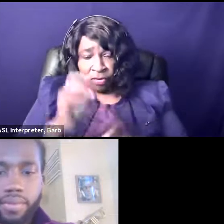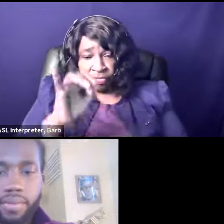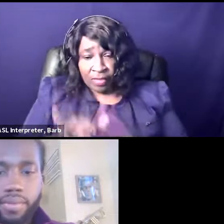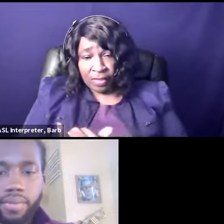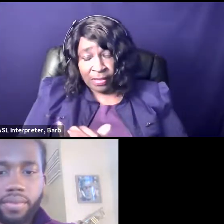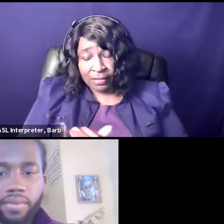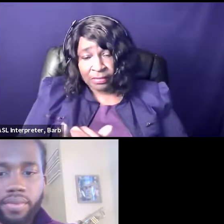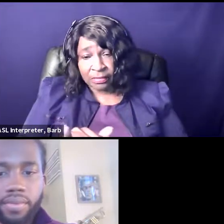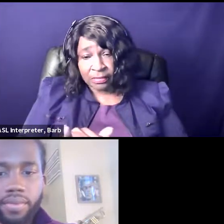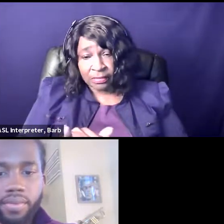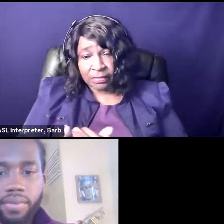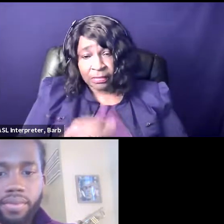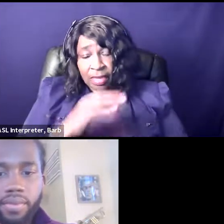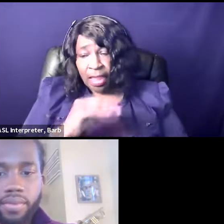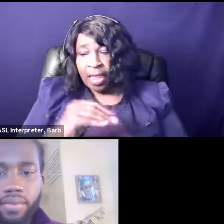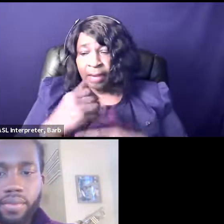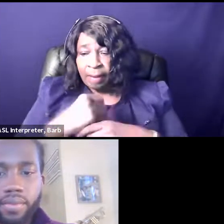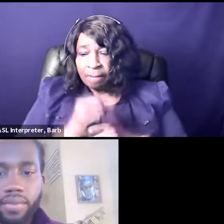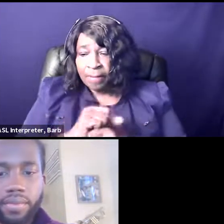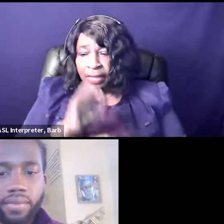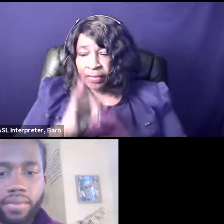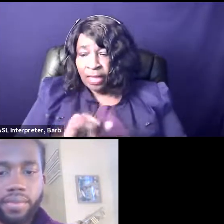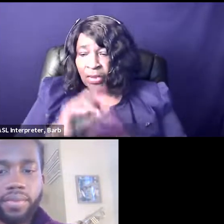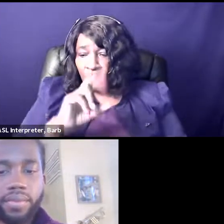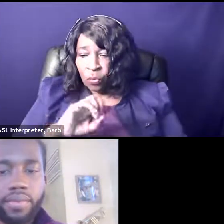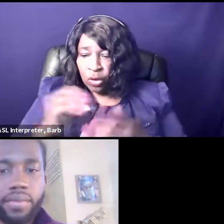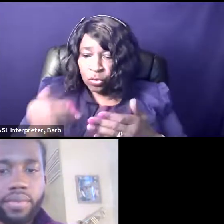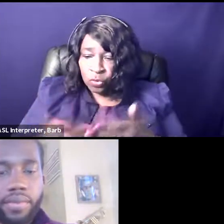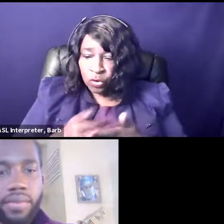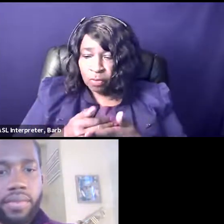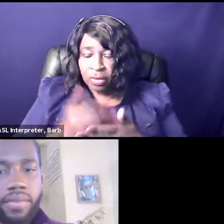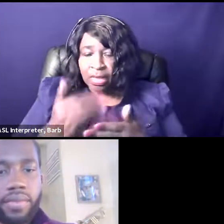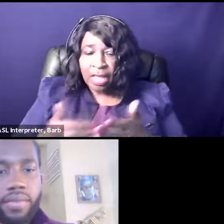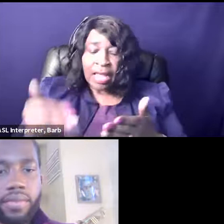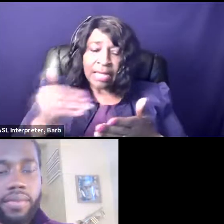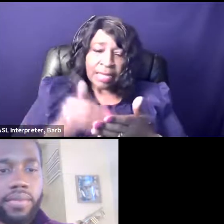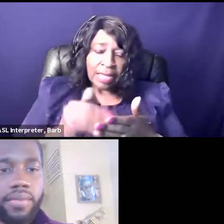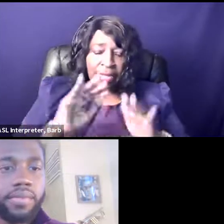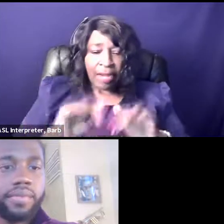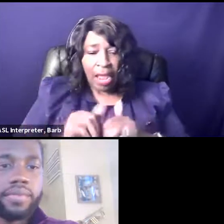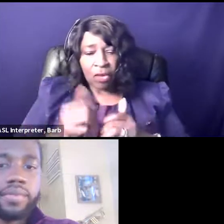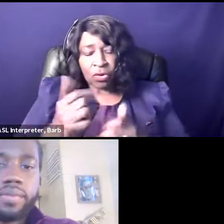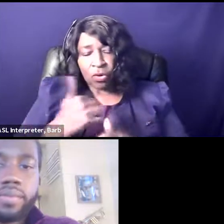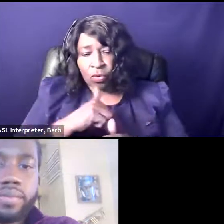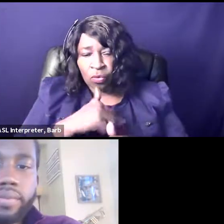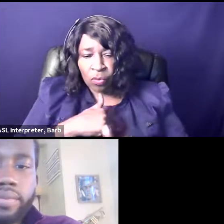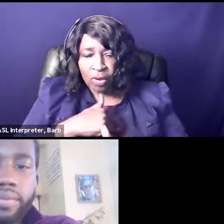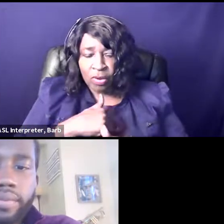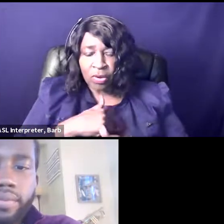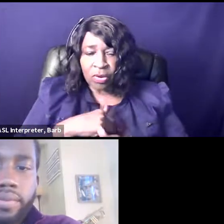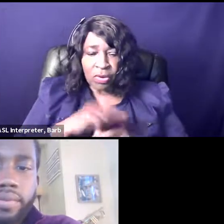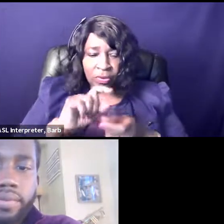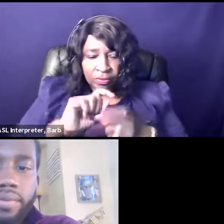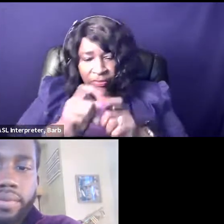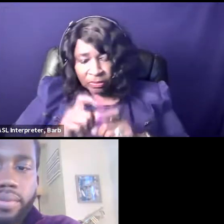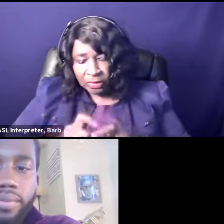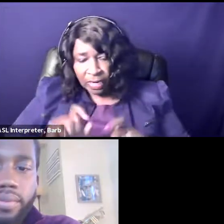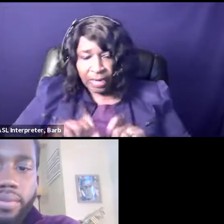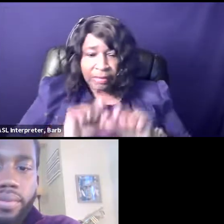and make that, renewable, again, like how do we reframe the system?